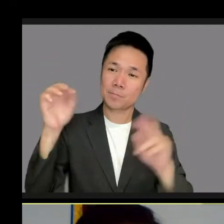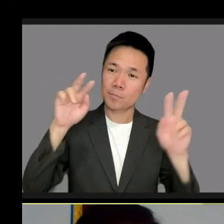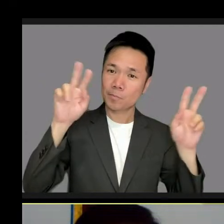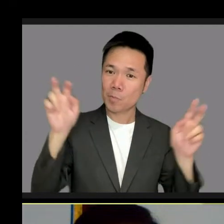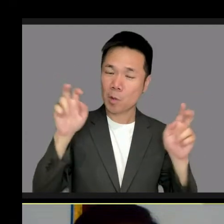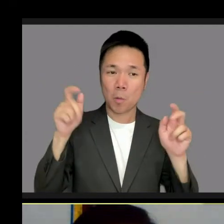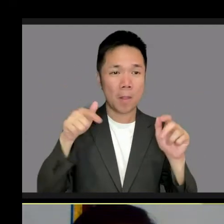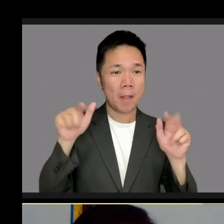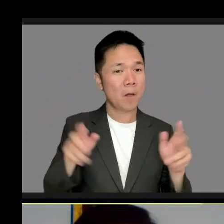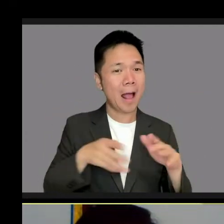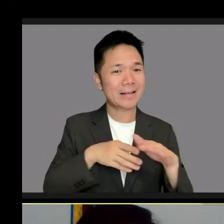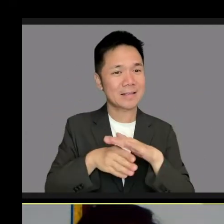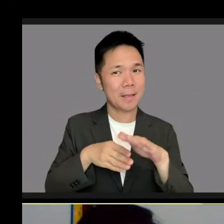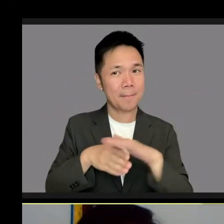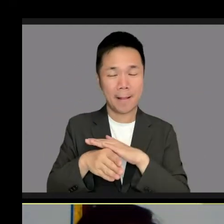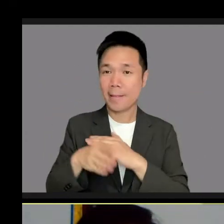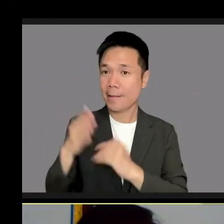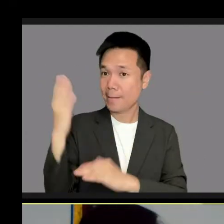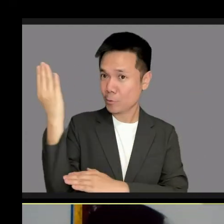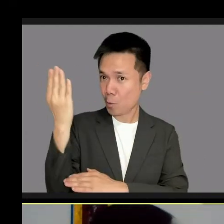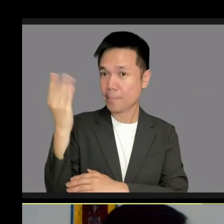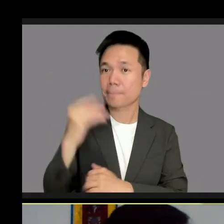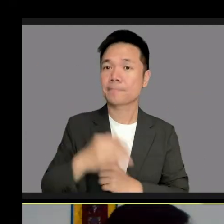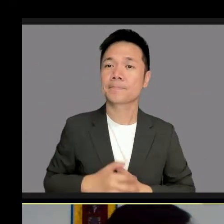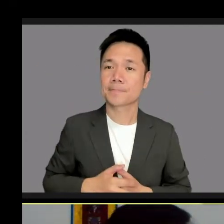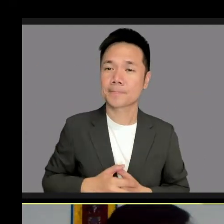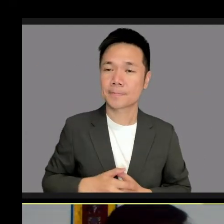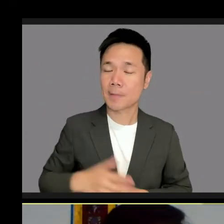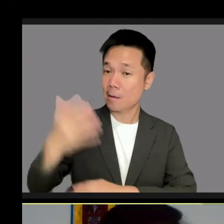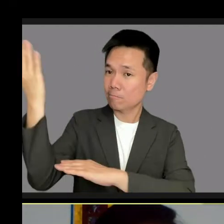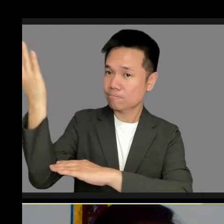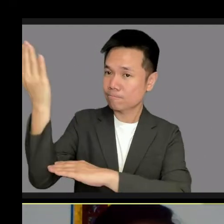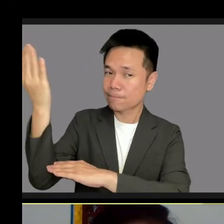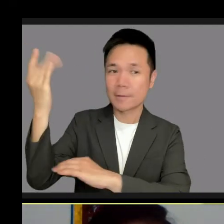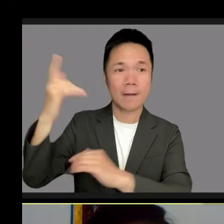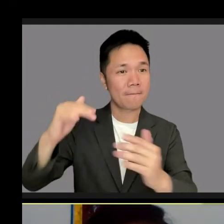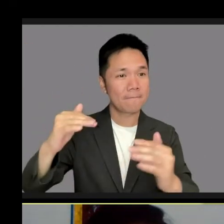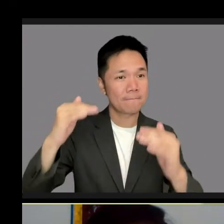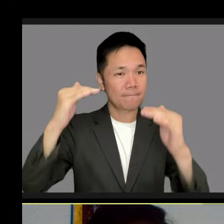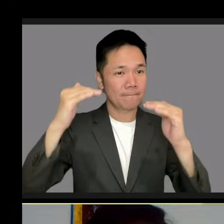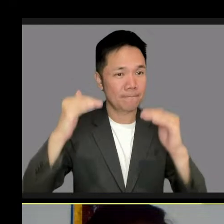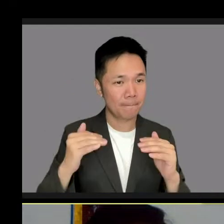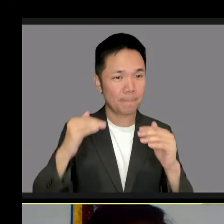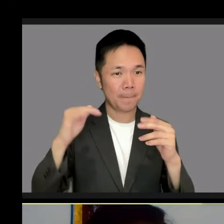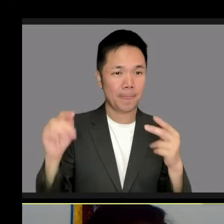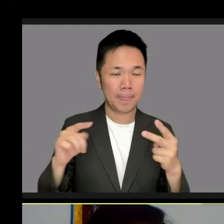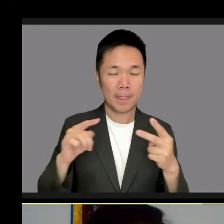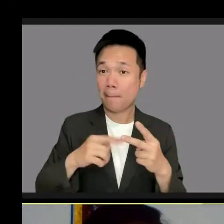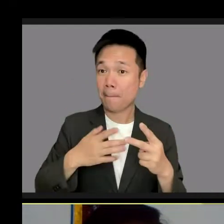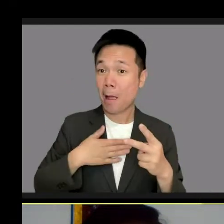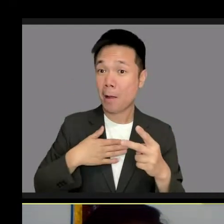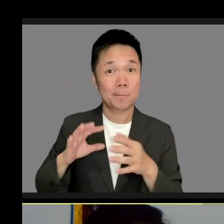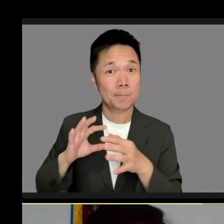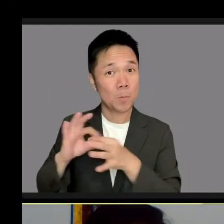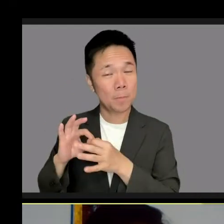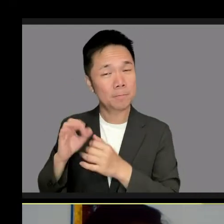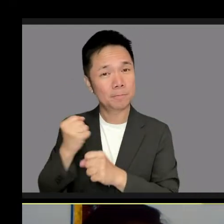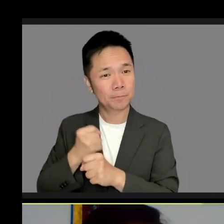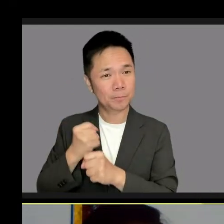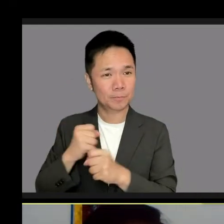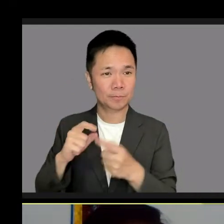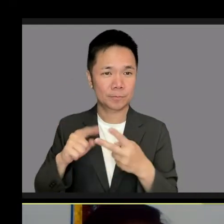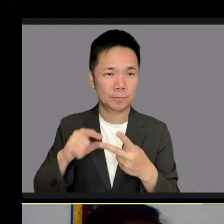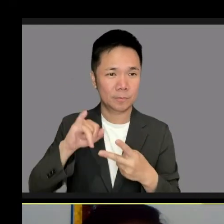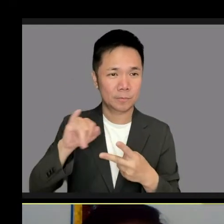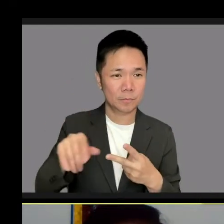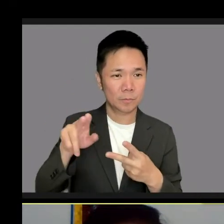on accessibility, and I will be followed by my colleague Jaunita, who